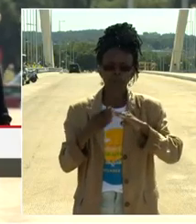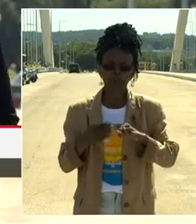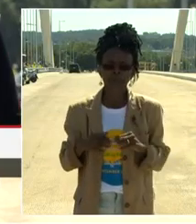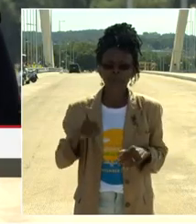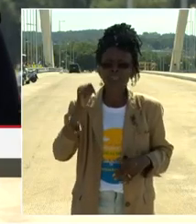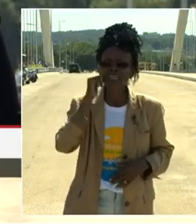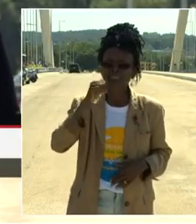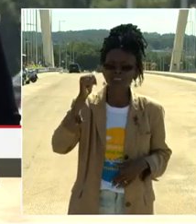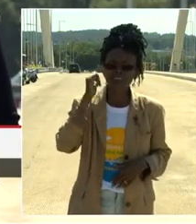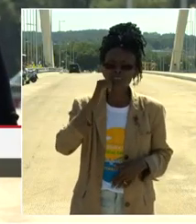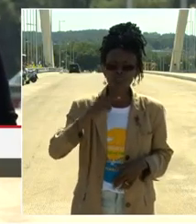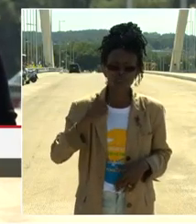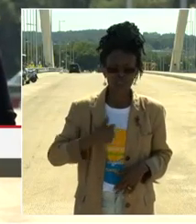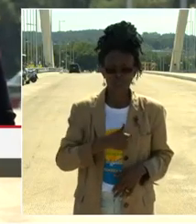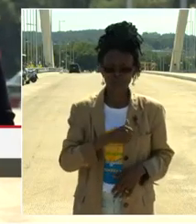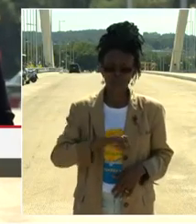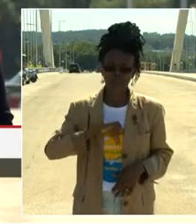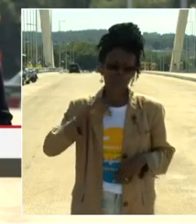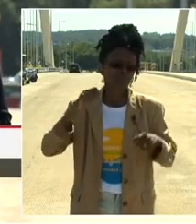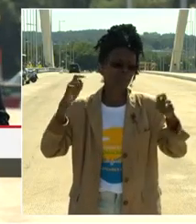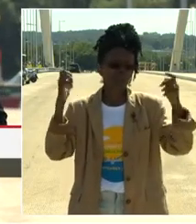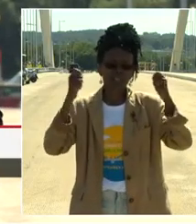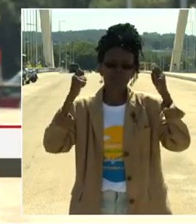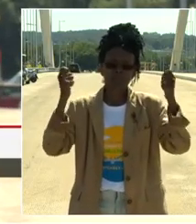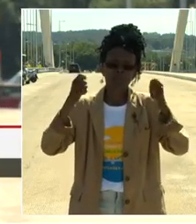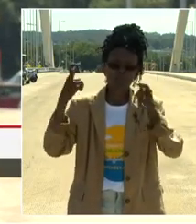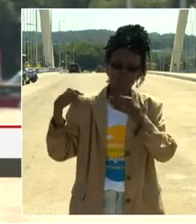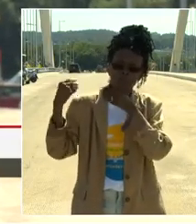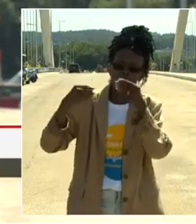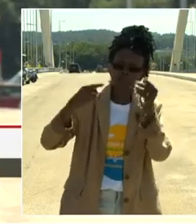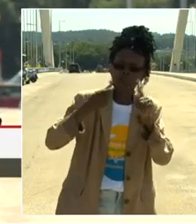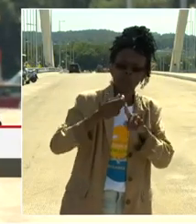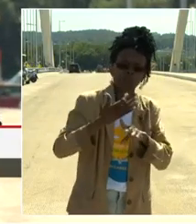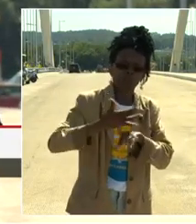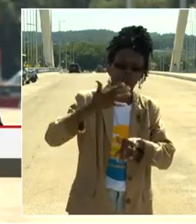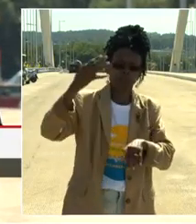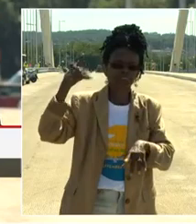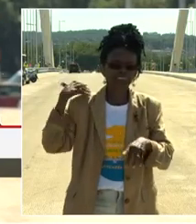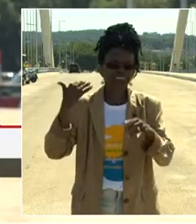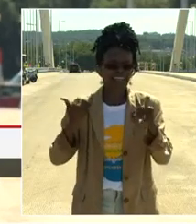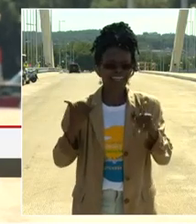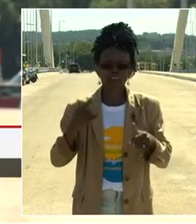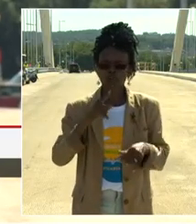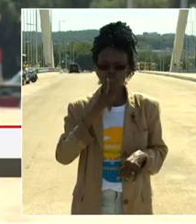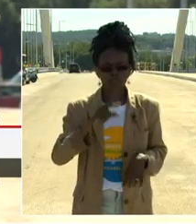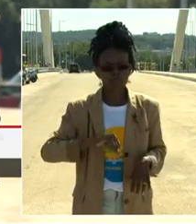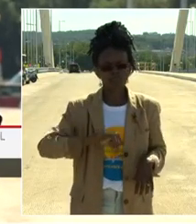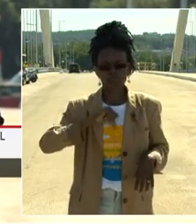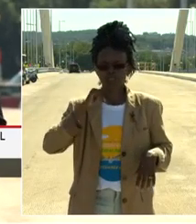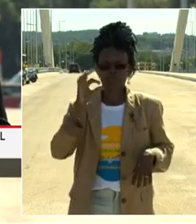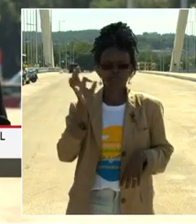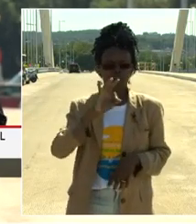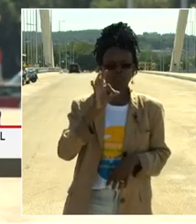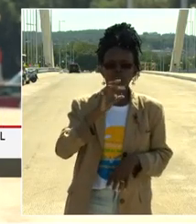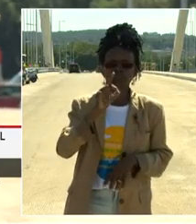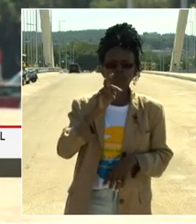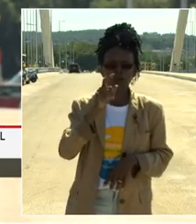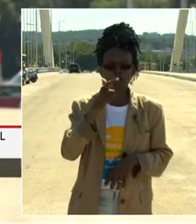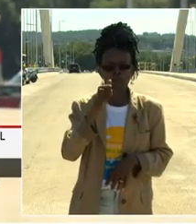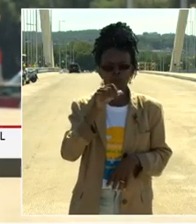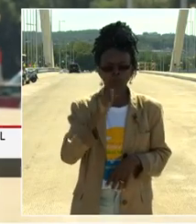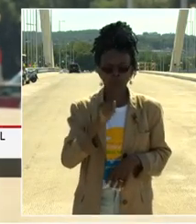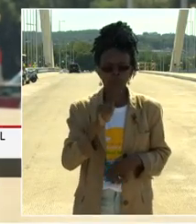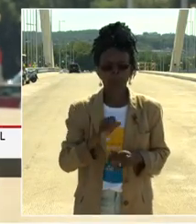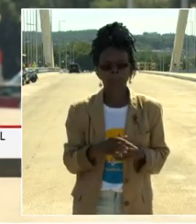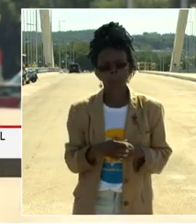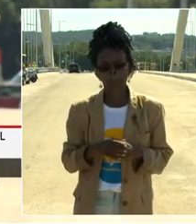are proud to celebrate our forefathers, but we are especially proud of Frederick Douglass. And no offense to my friends from